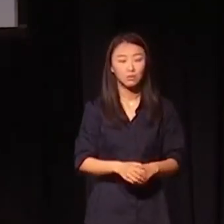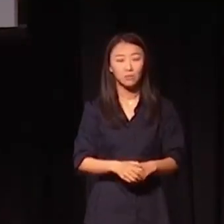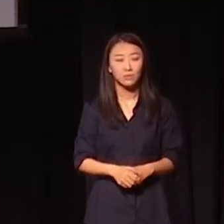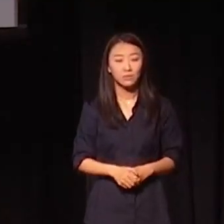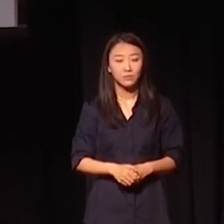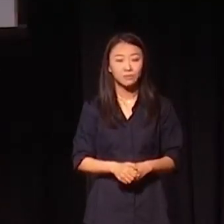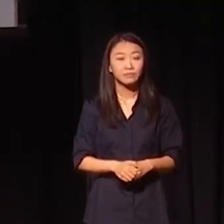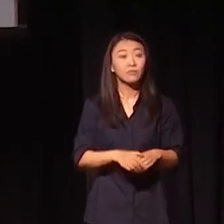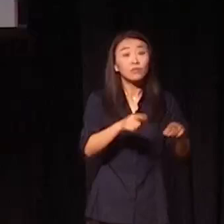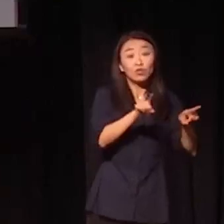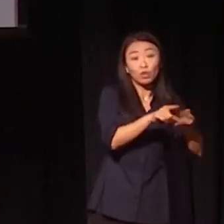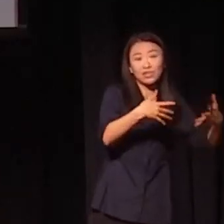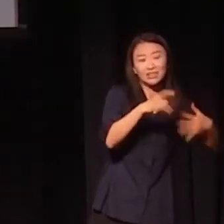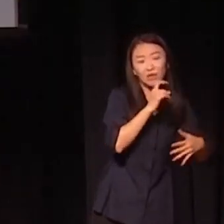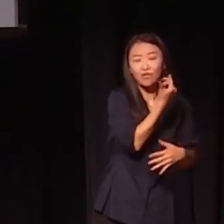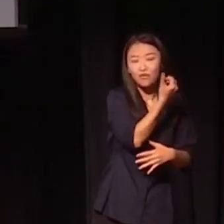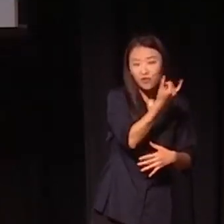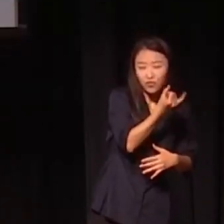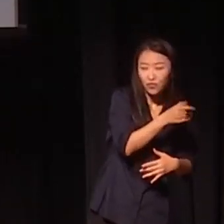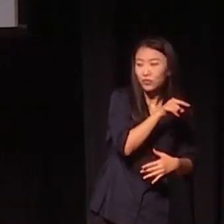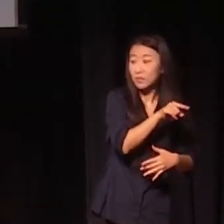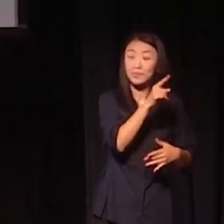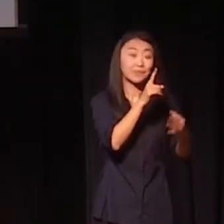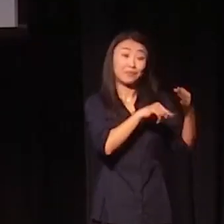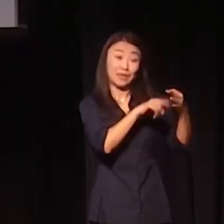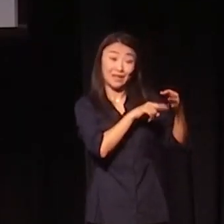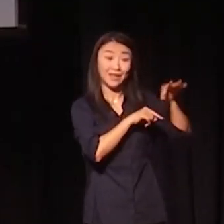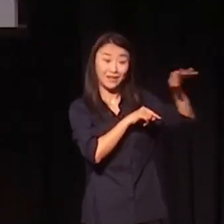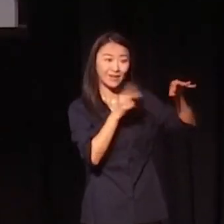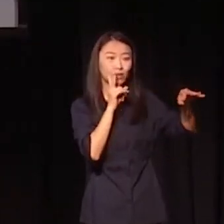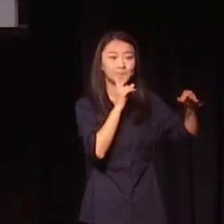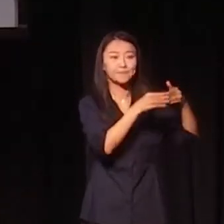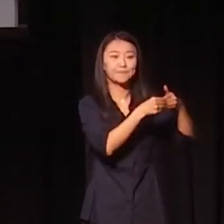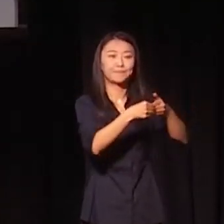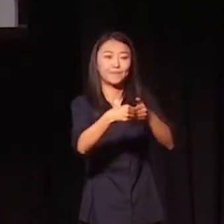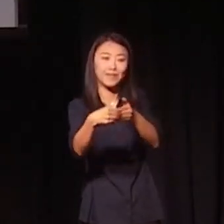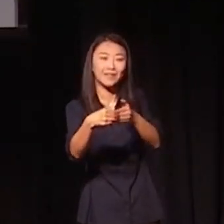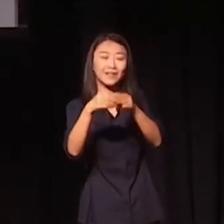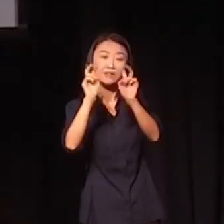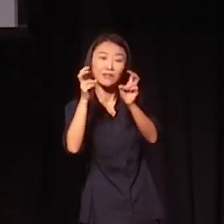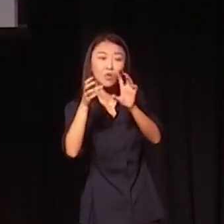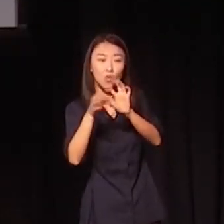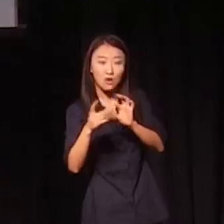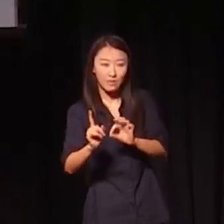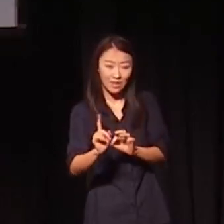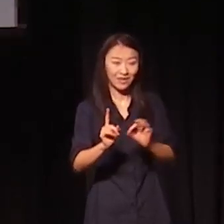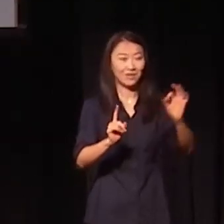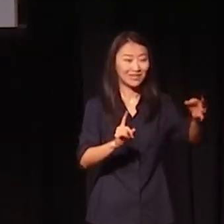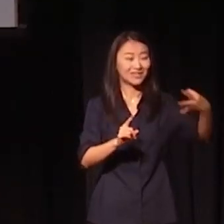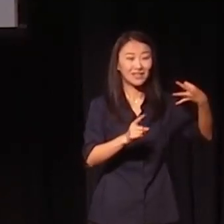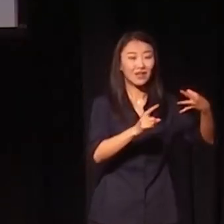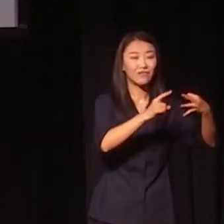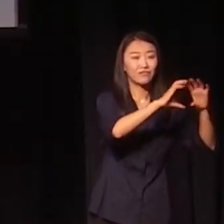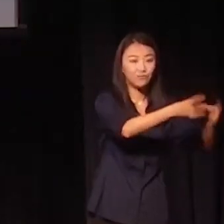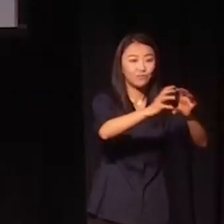And some colleagues of mine, Lorraine Leeson being the lead author on this, talk about 3 dimensions to sign language